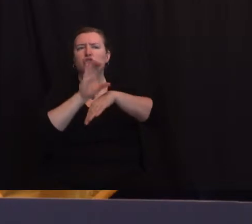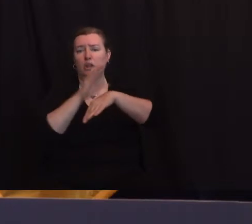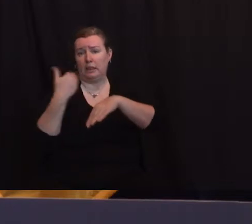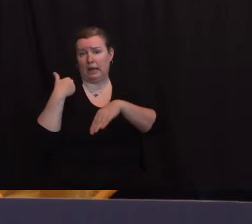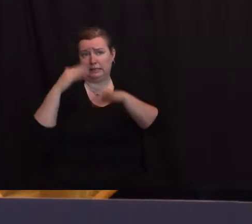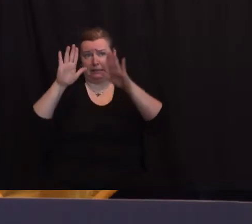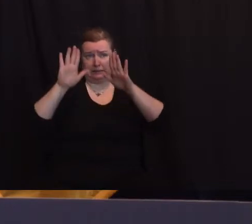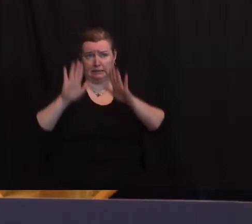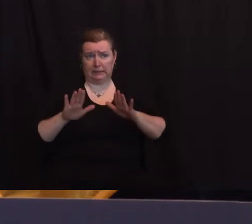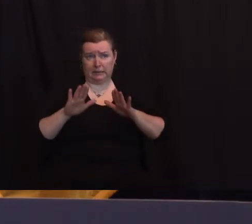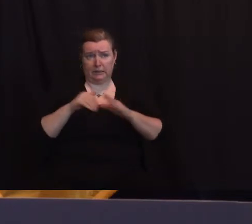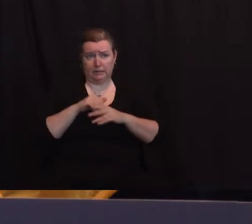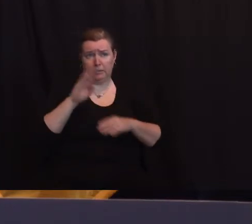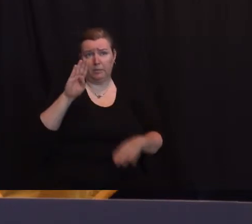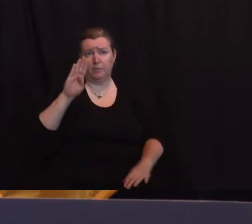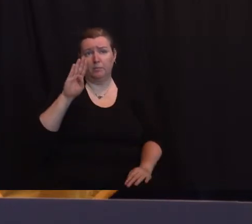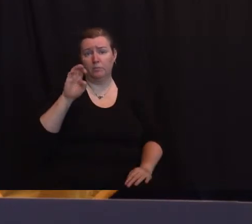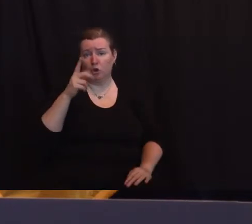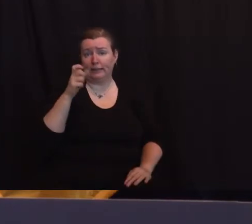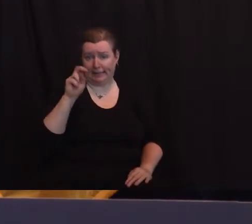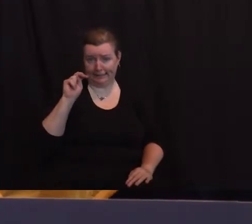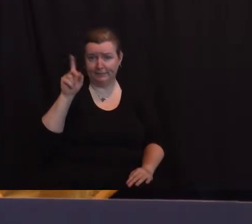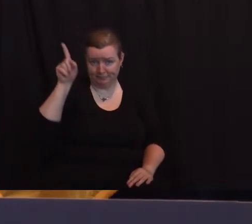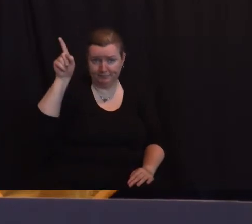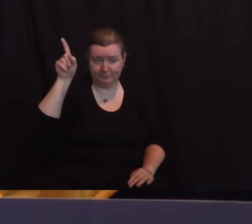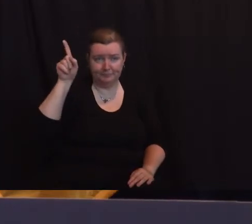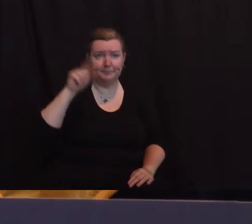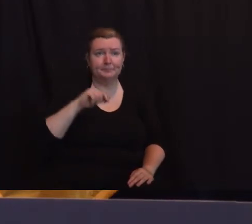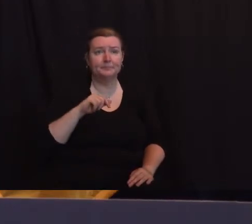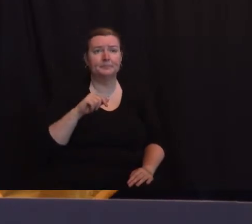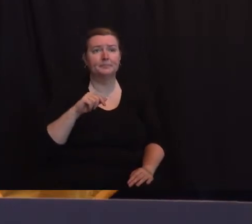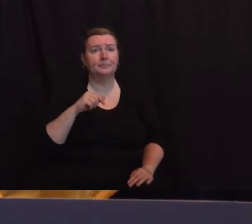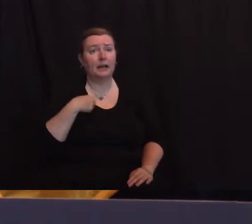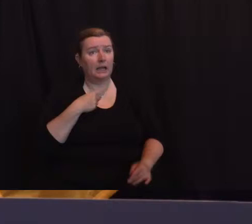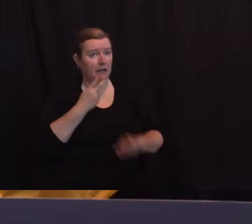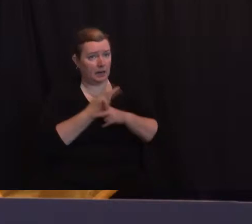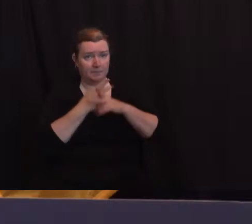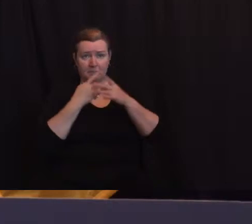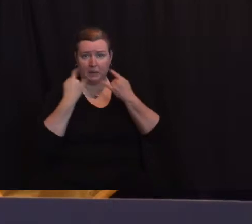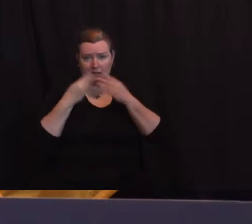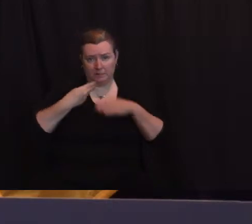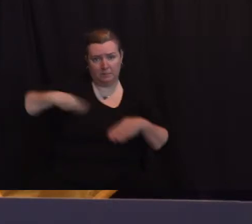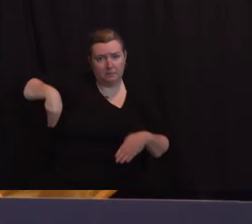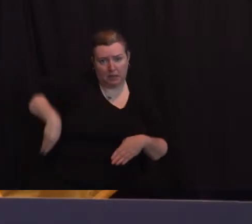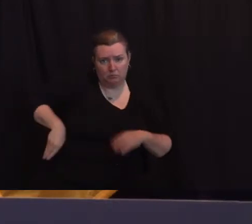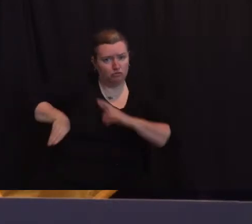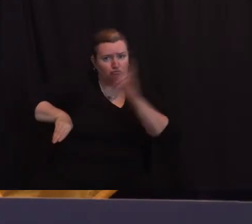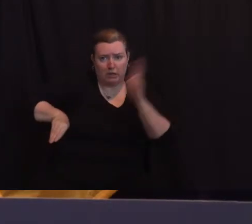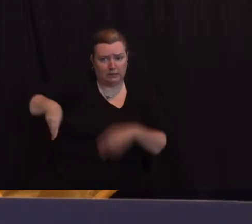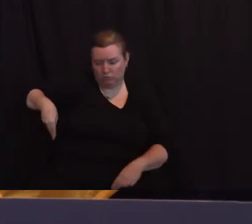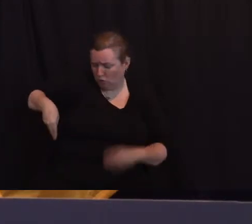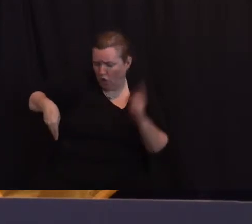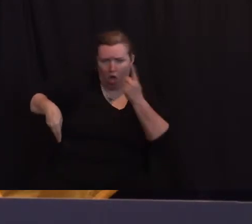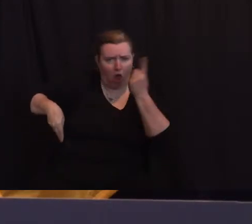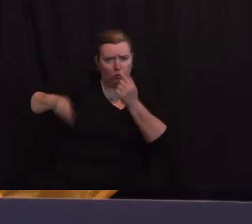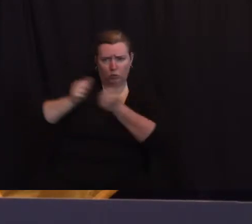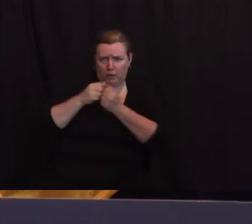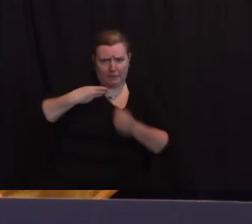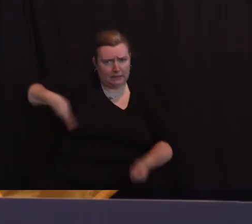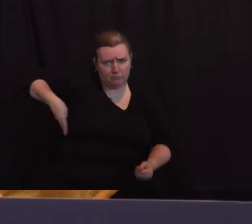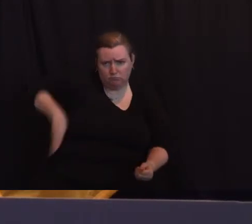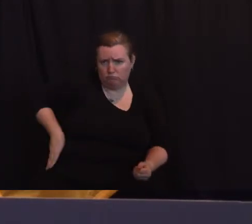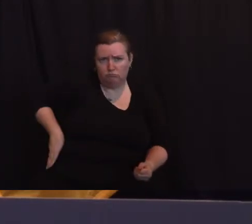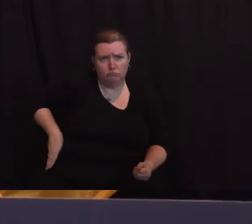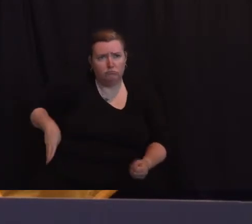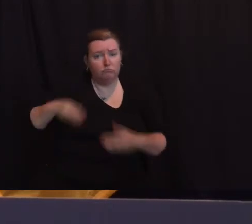Bergen County. By the way, I'm now keeping one of these in my pocket at all times. We had this conversation. We were going into